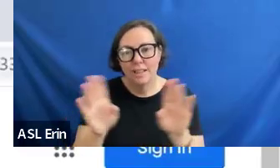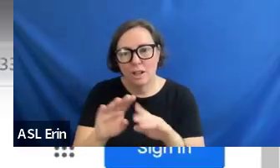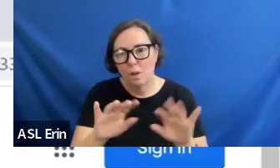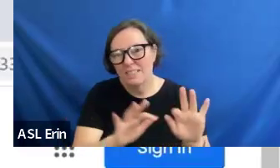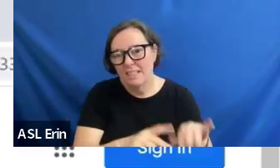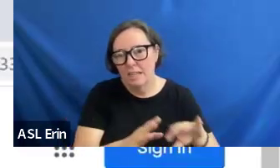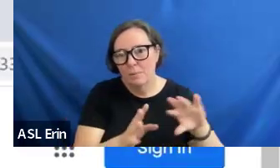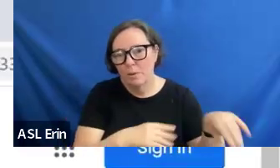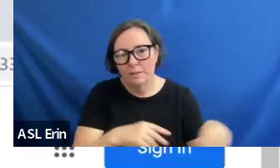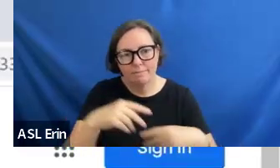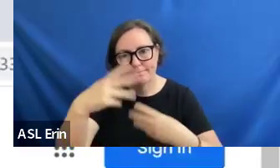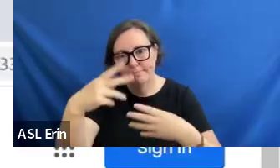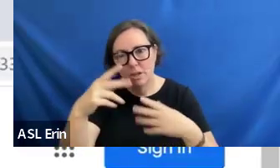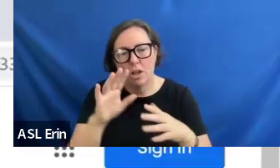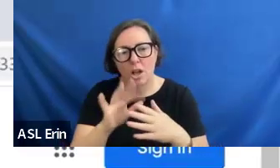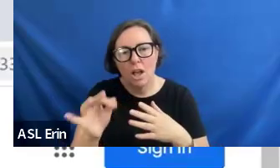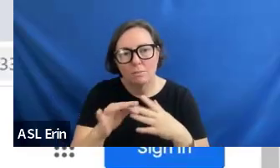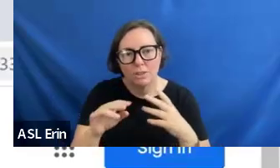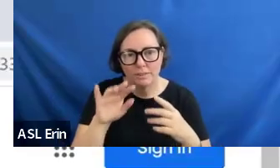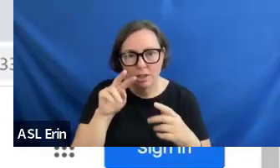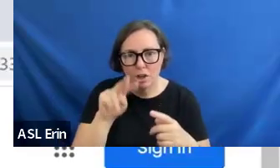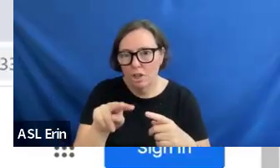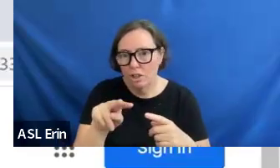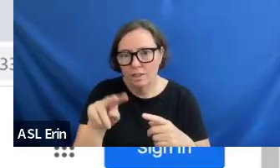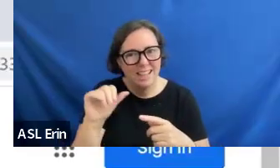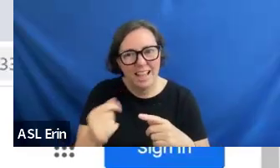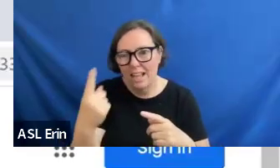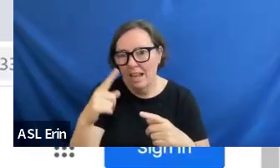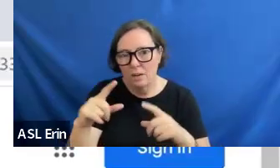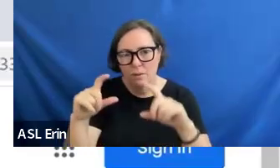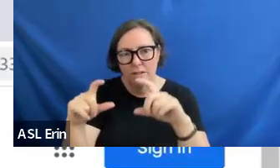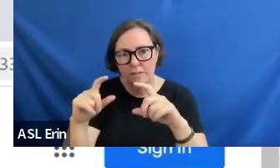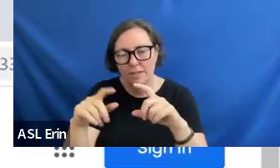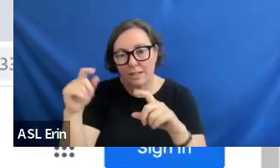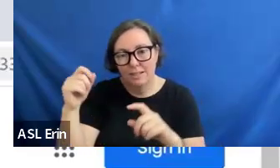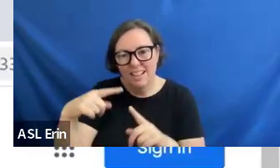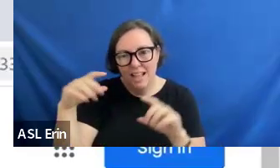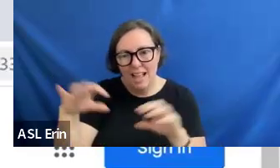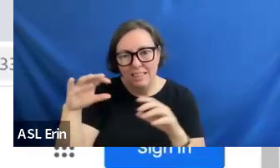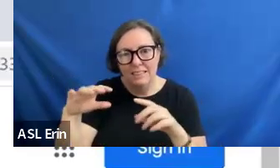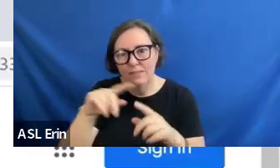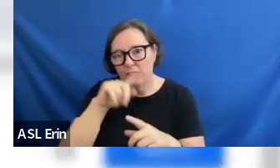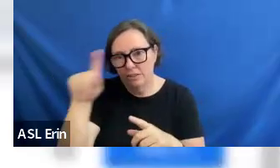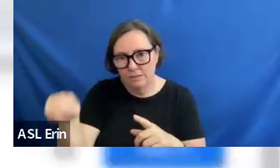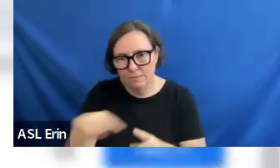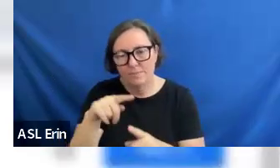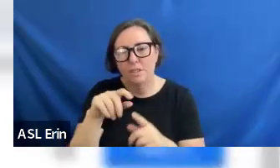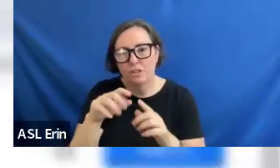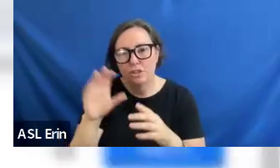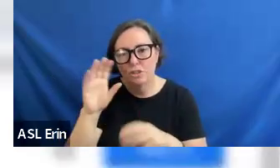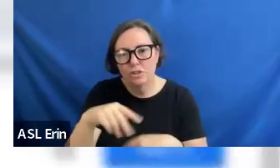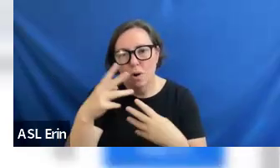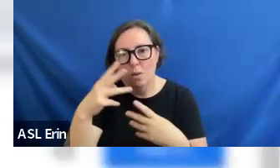To scroll through your result options, fix your gaze anywhere on the screen, select the activator icon, and select